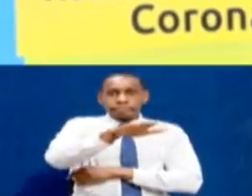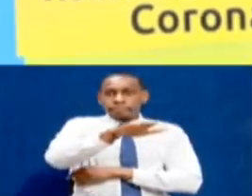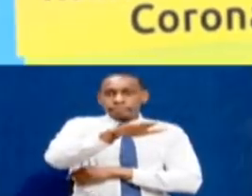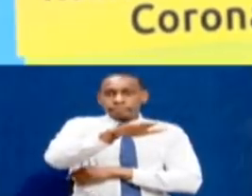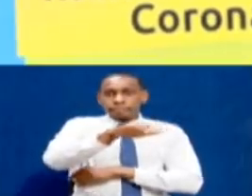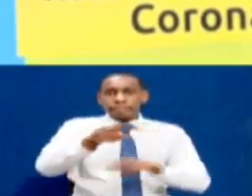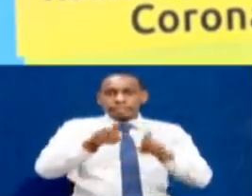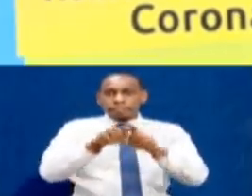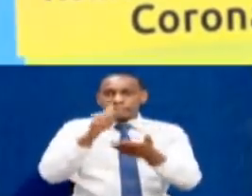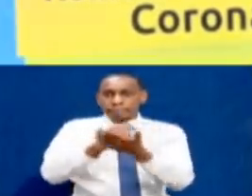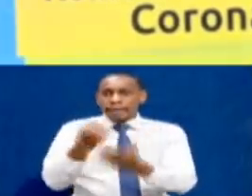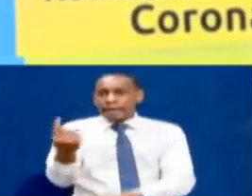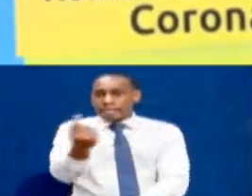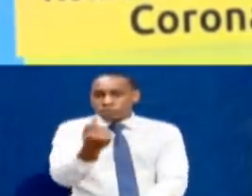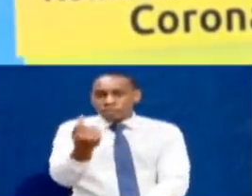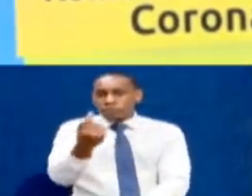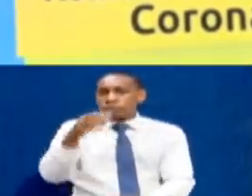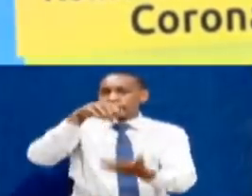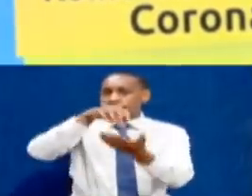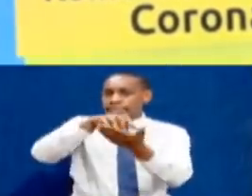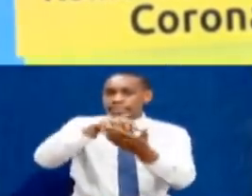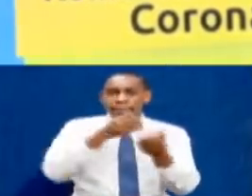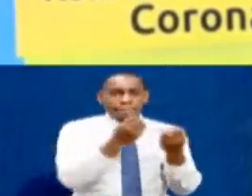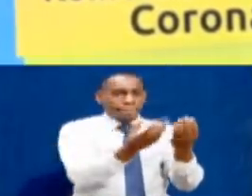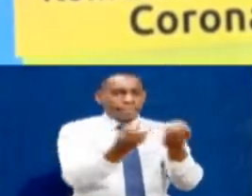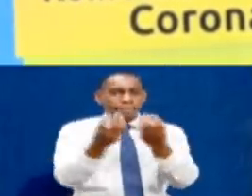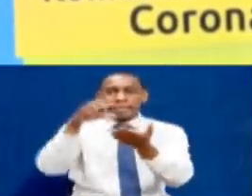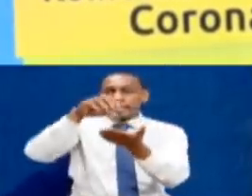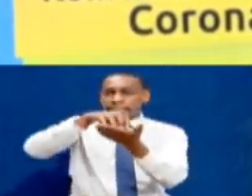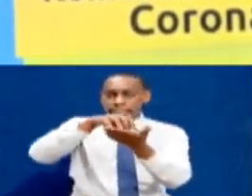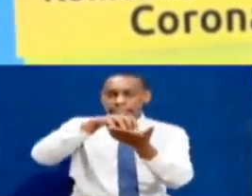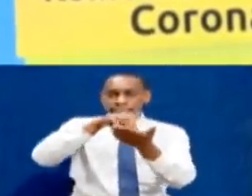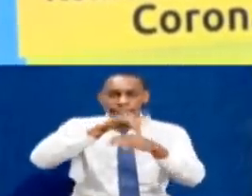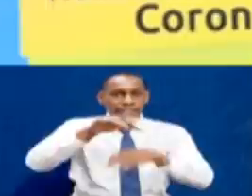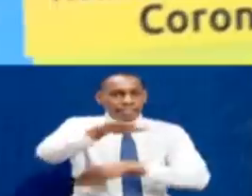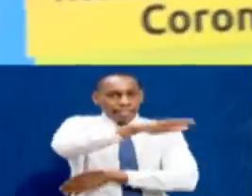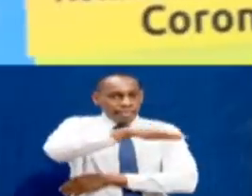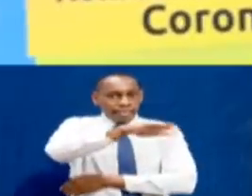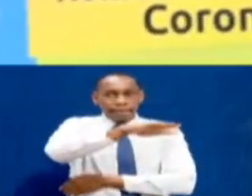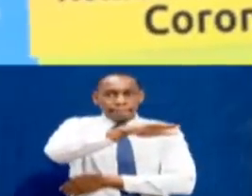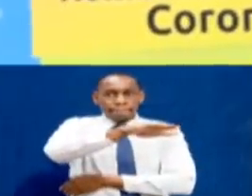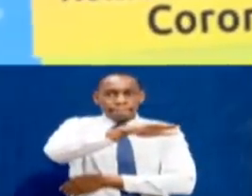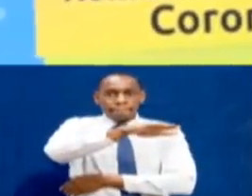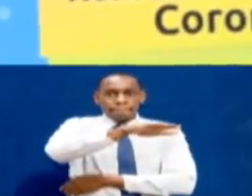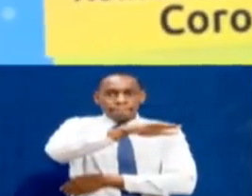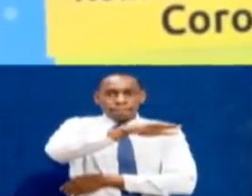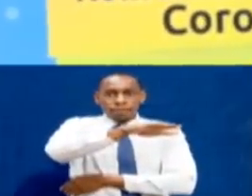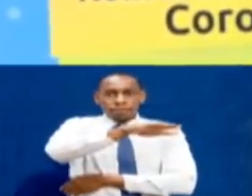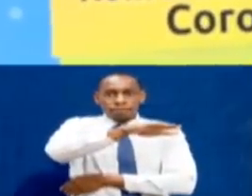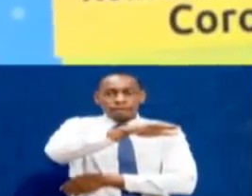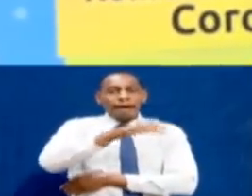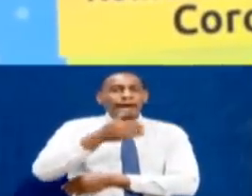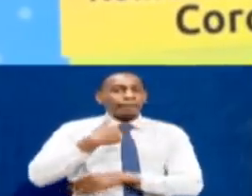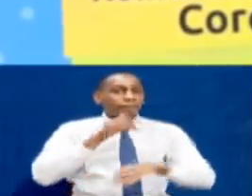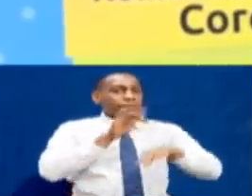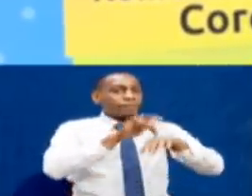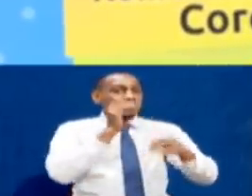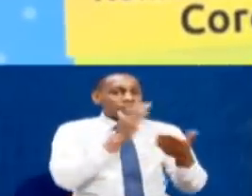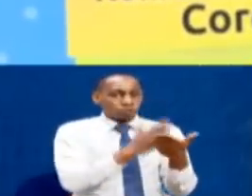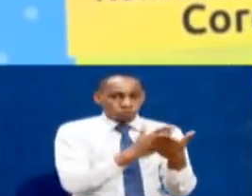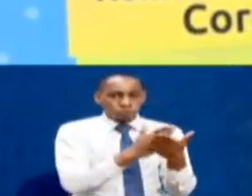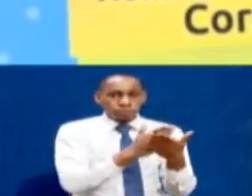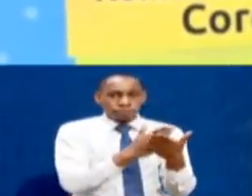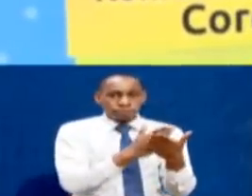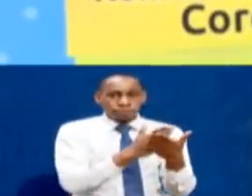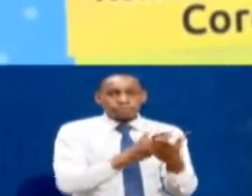the isolation of the cases, of the many cases that were in those areas, have been having an effect.